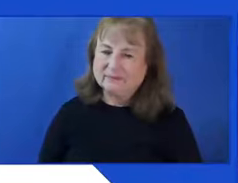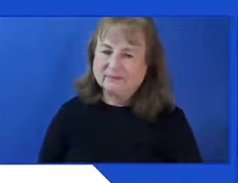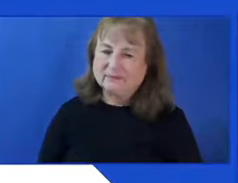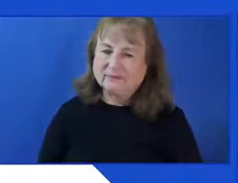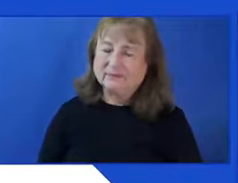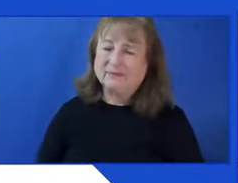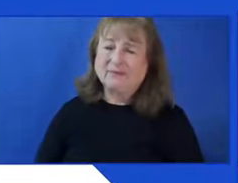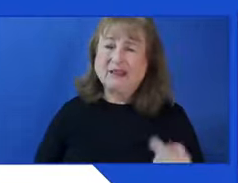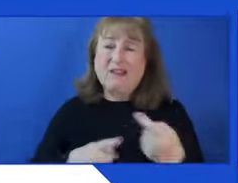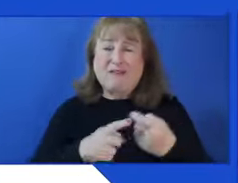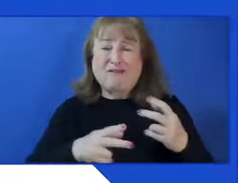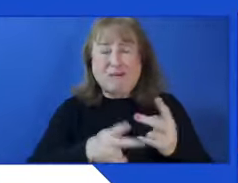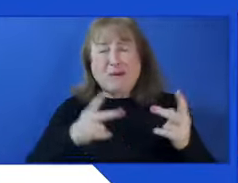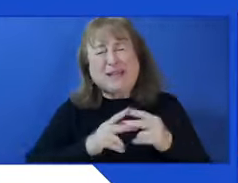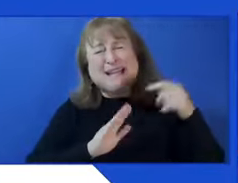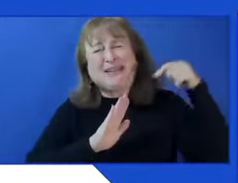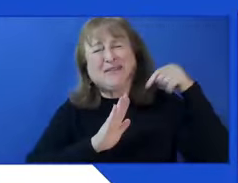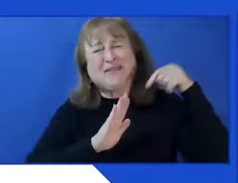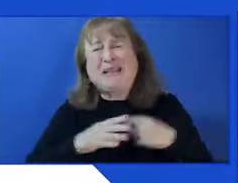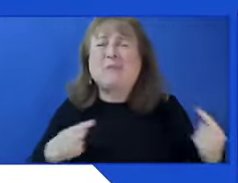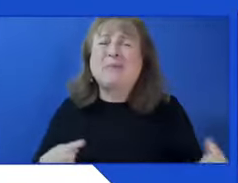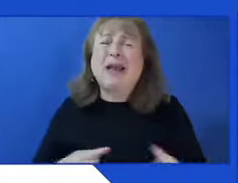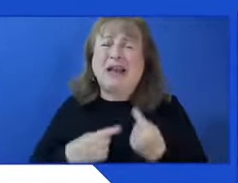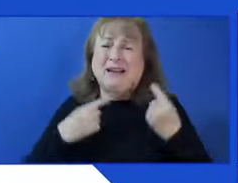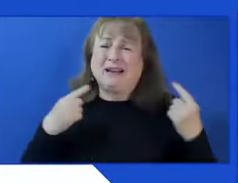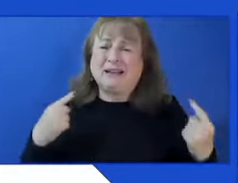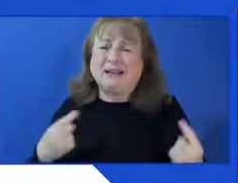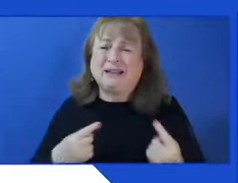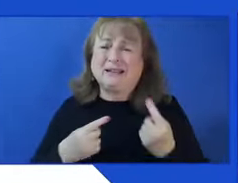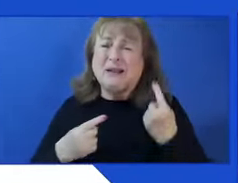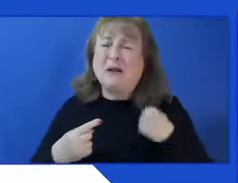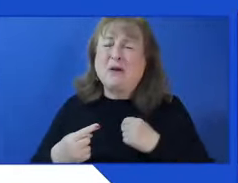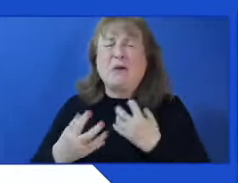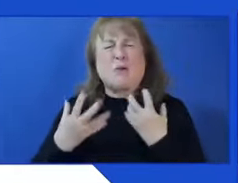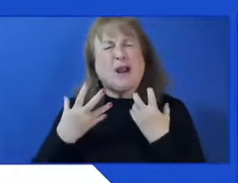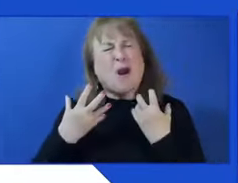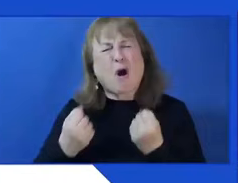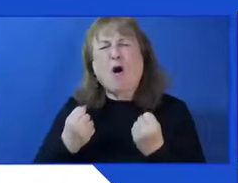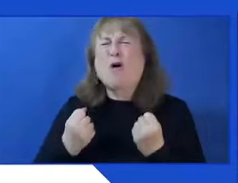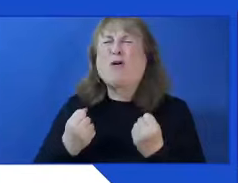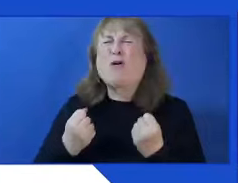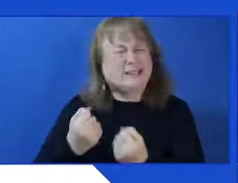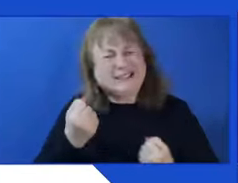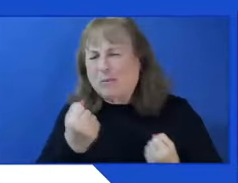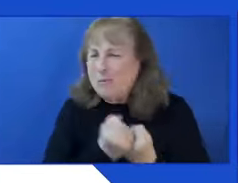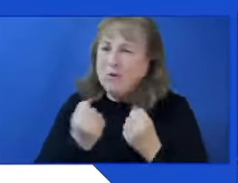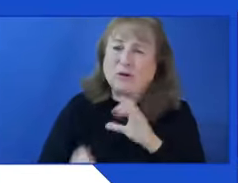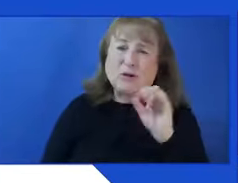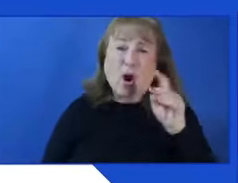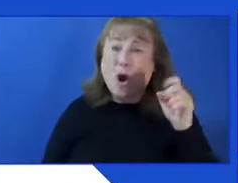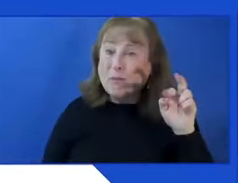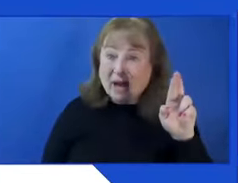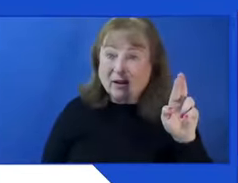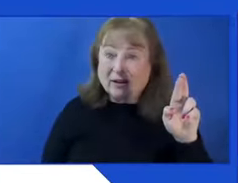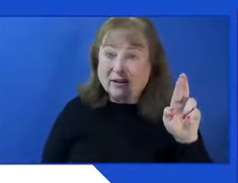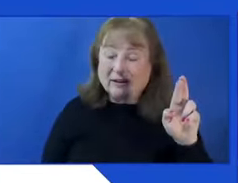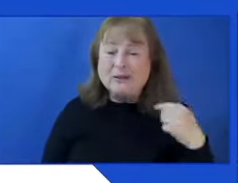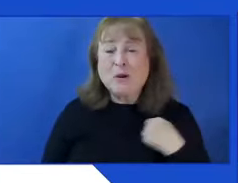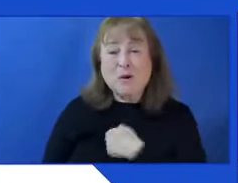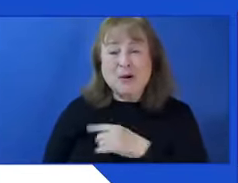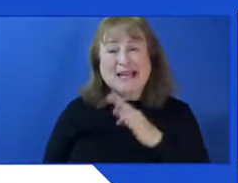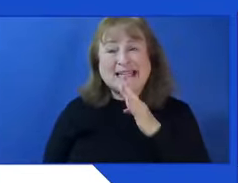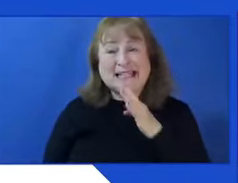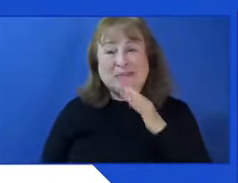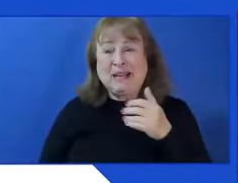From a place of deep pain, we hold strong for you, Omer. We speak in